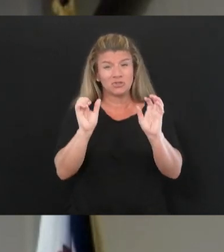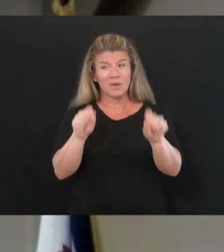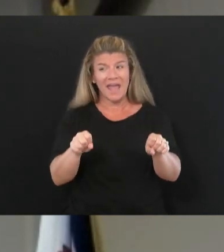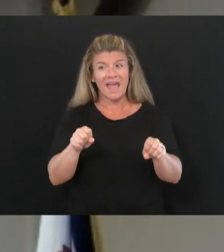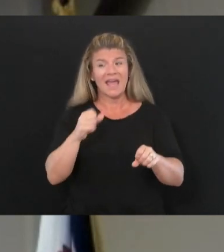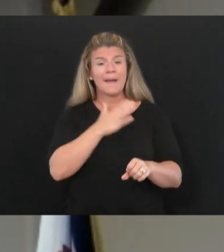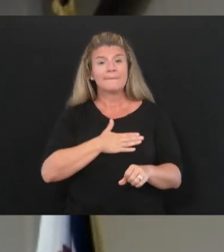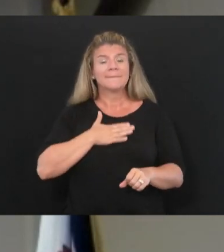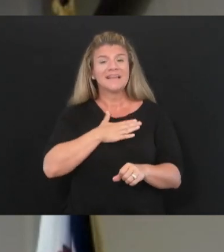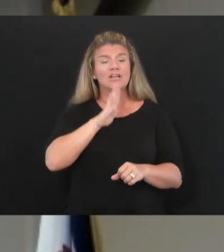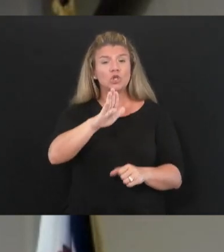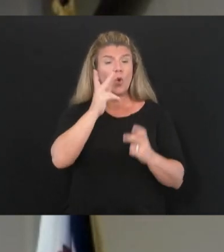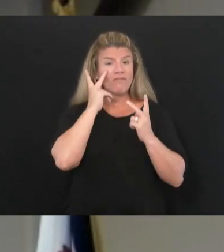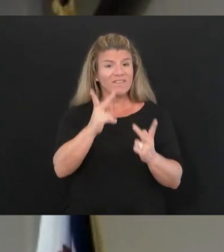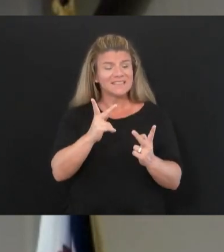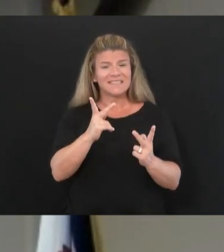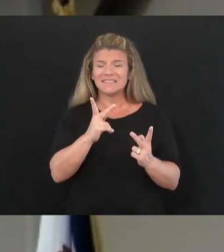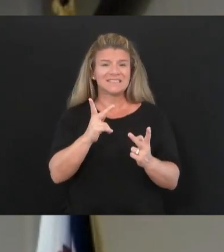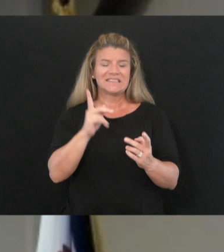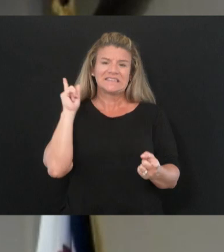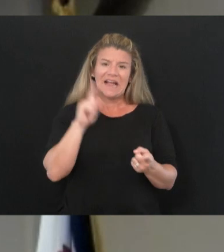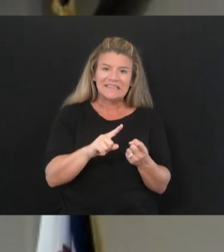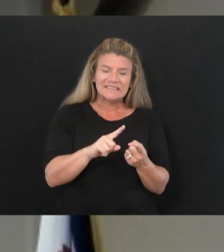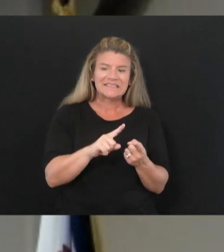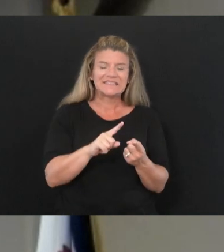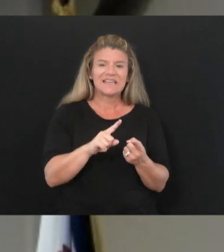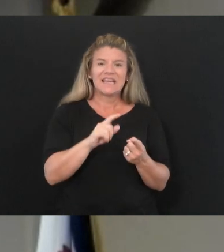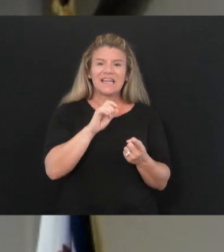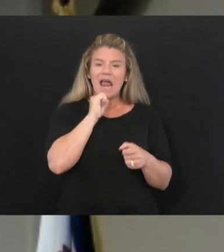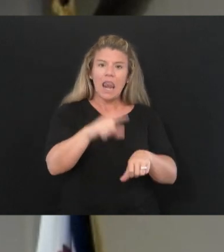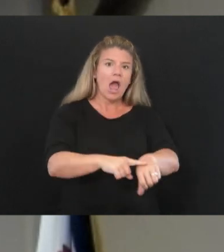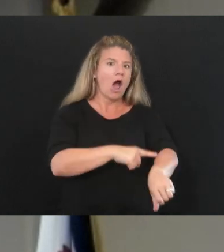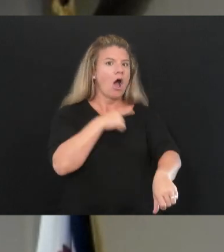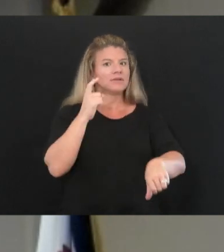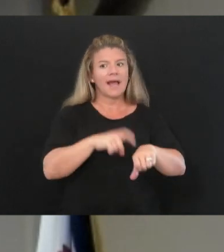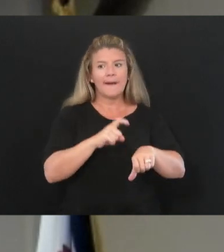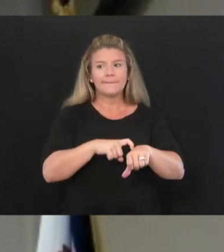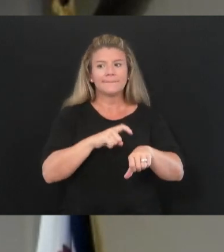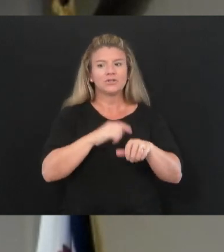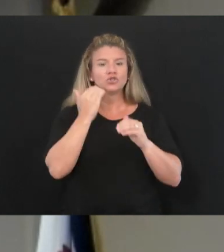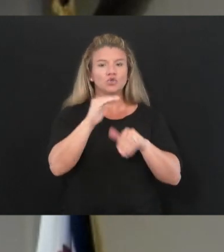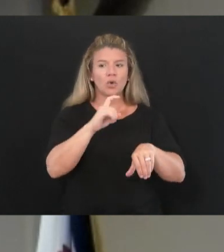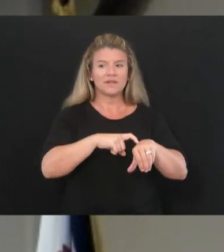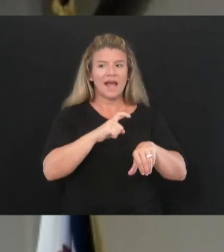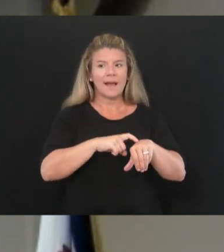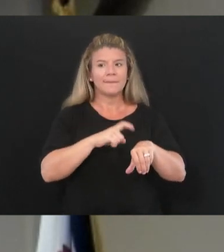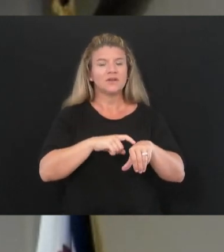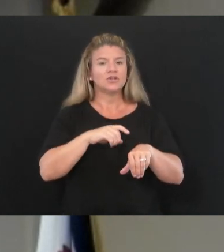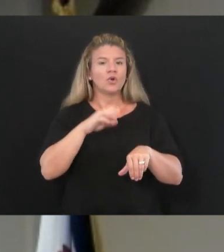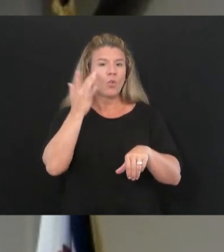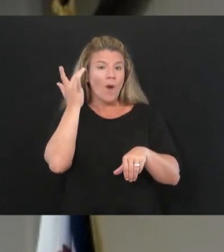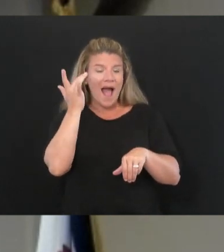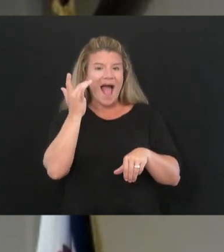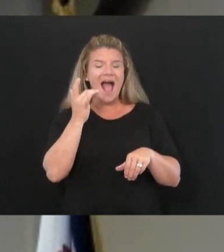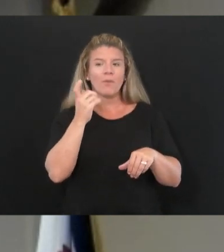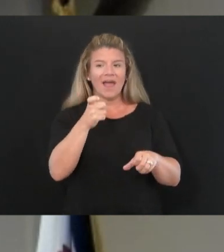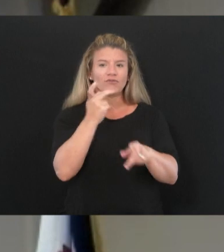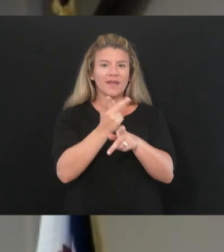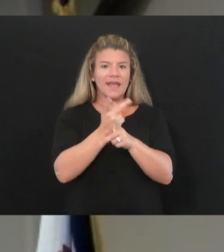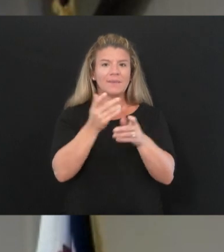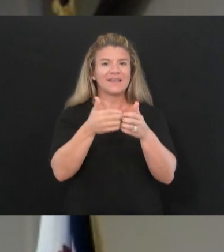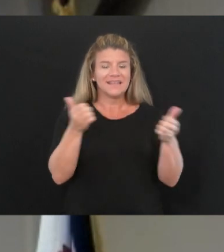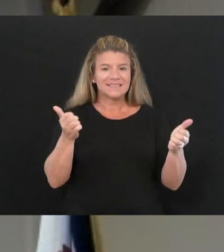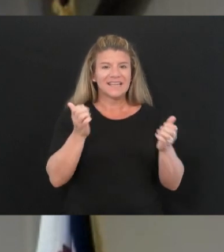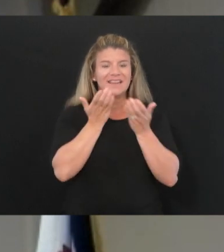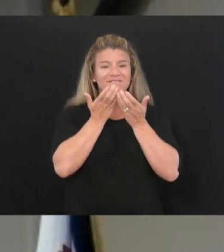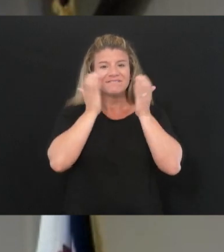your visits as short as possible so that the risk is mitigated even further. Again, distance, face